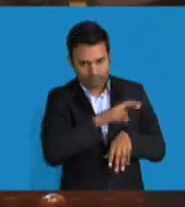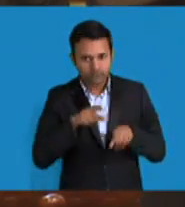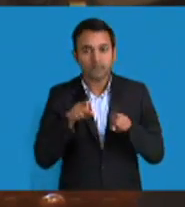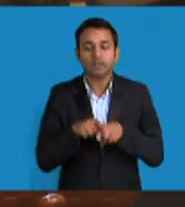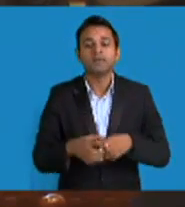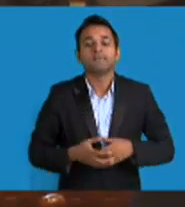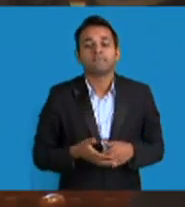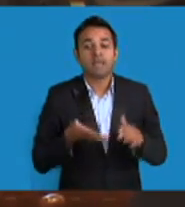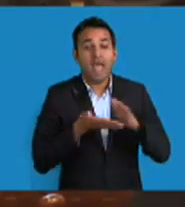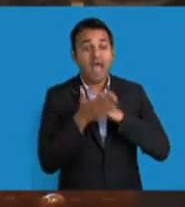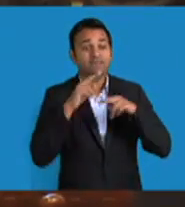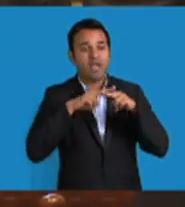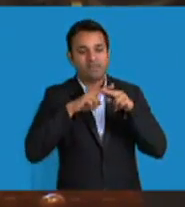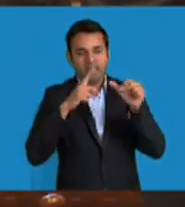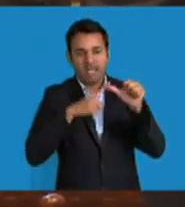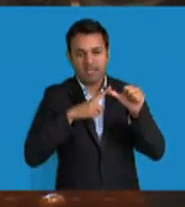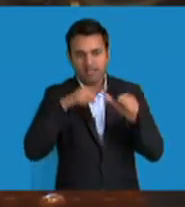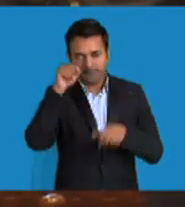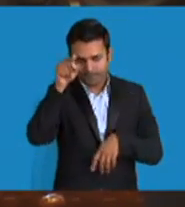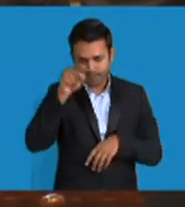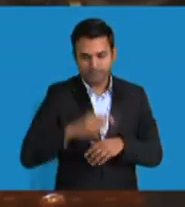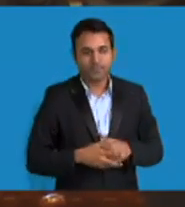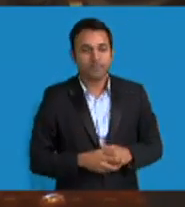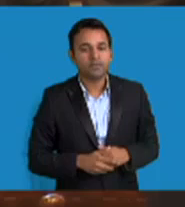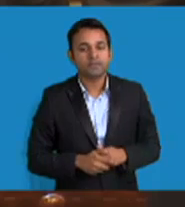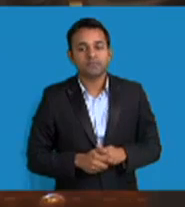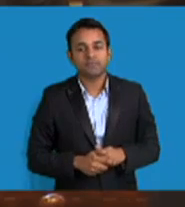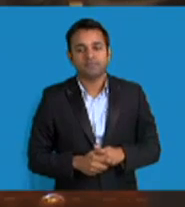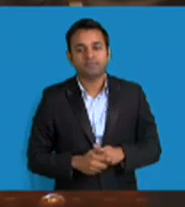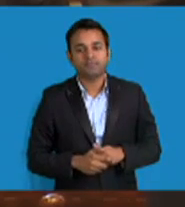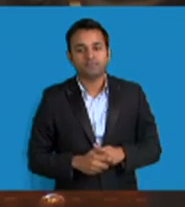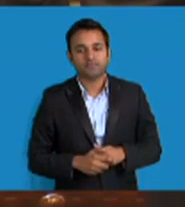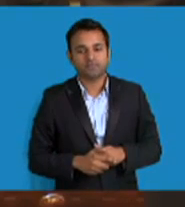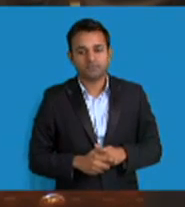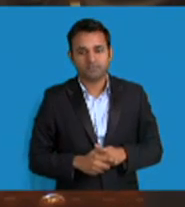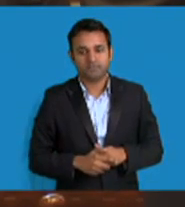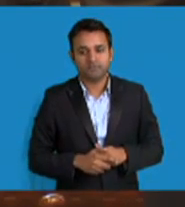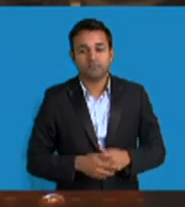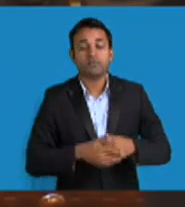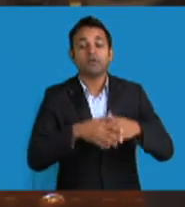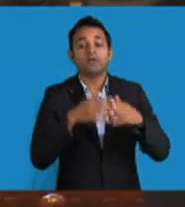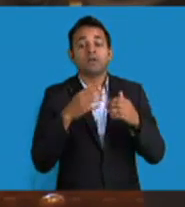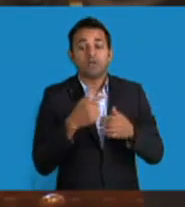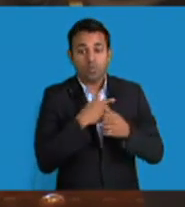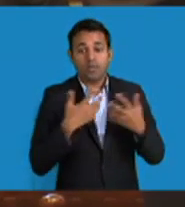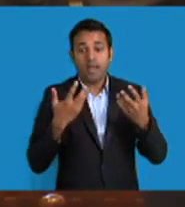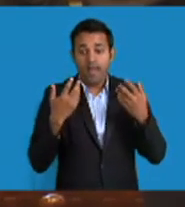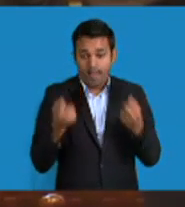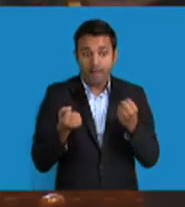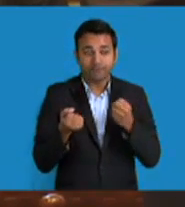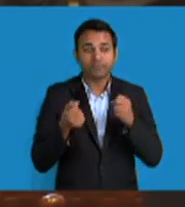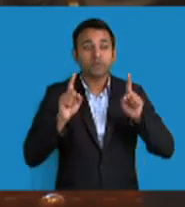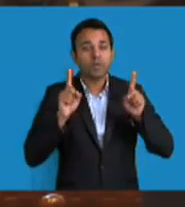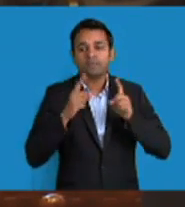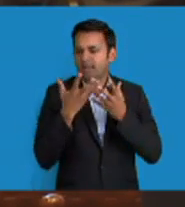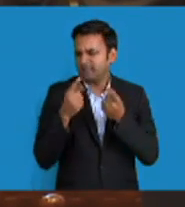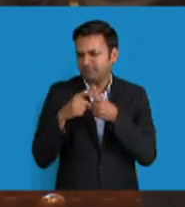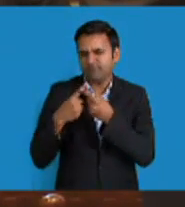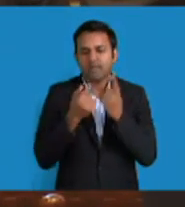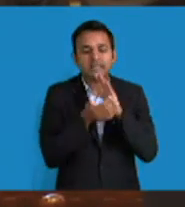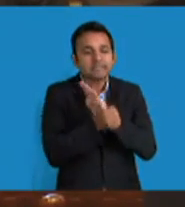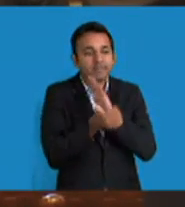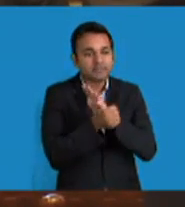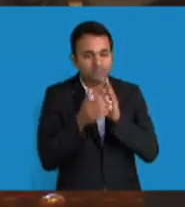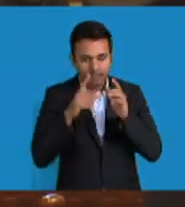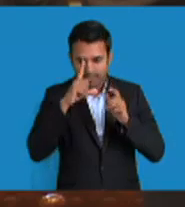especially in the aspect of monitoring and surveillance to control fishing in the Pacific. Fiji strongly